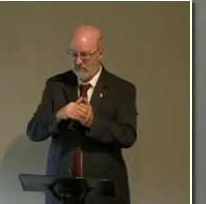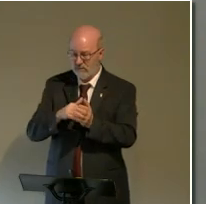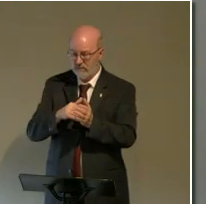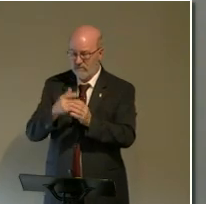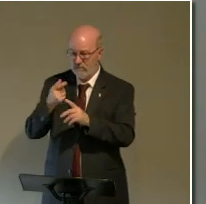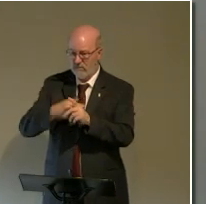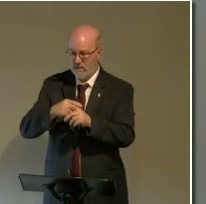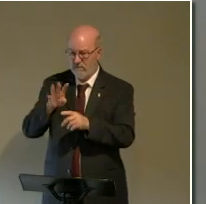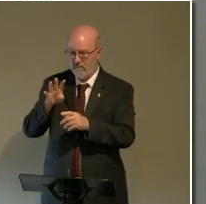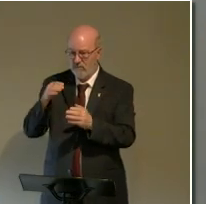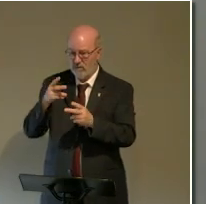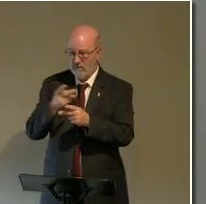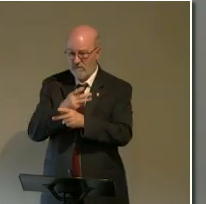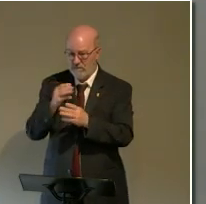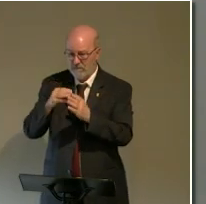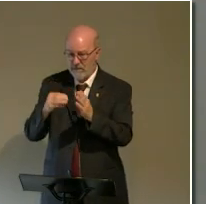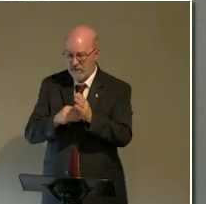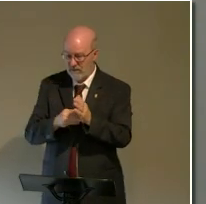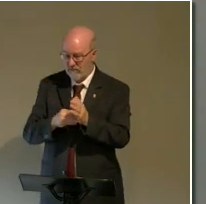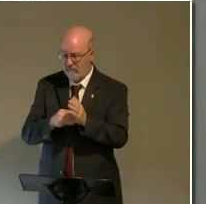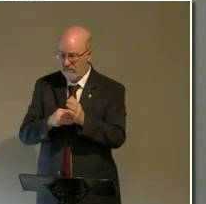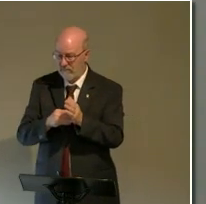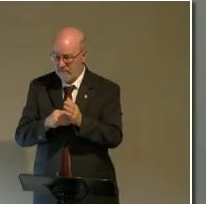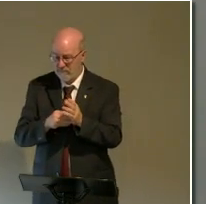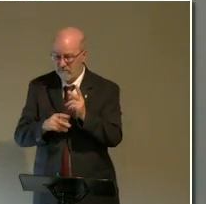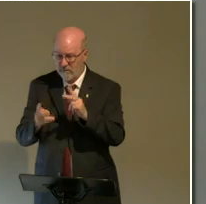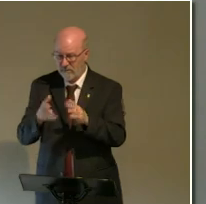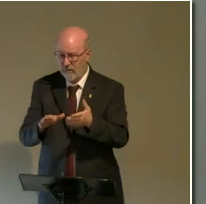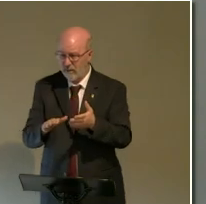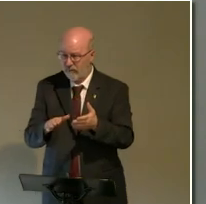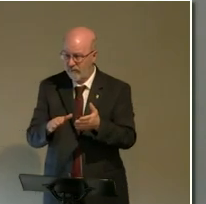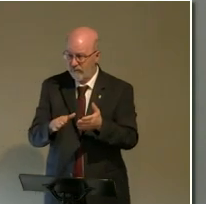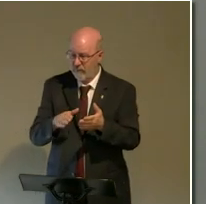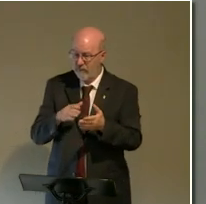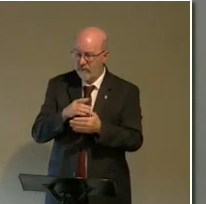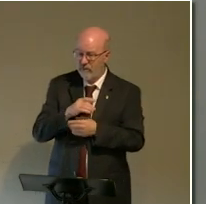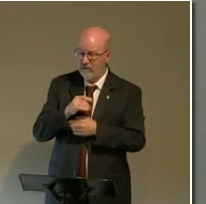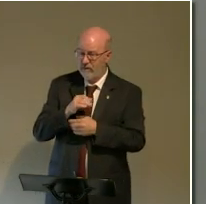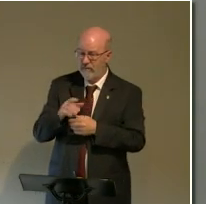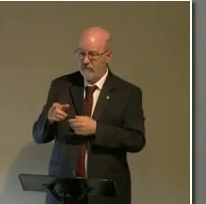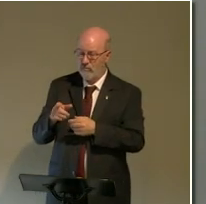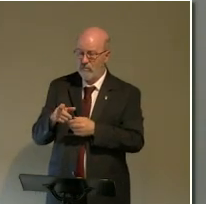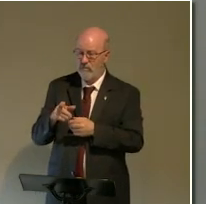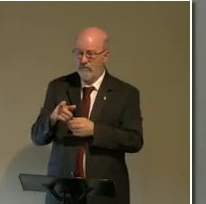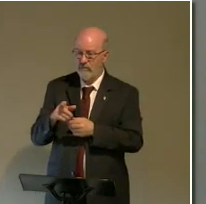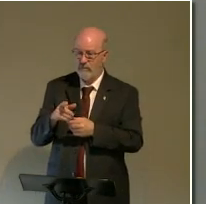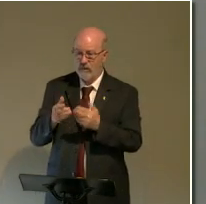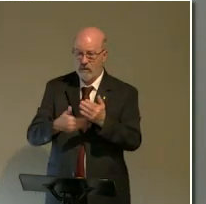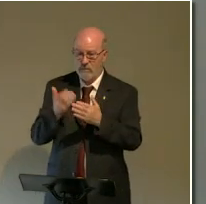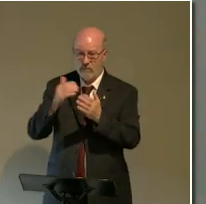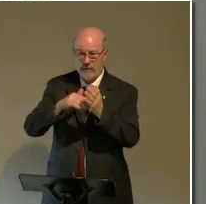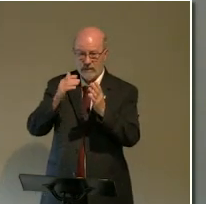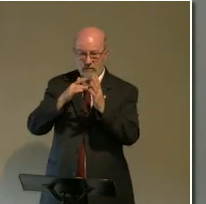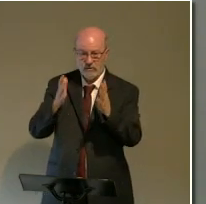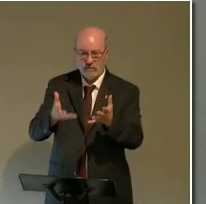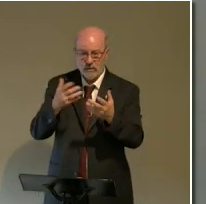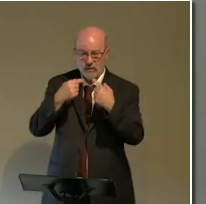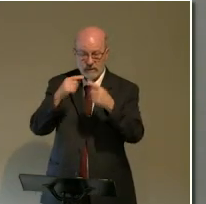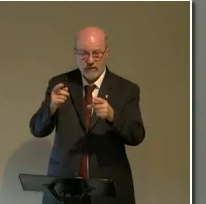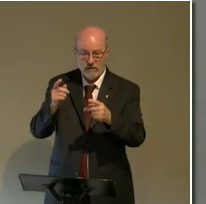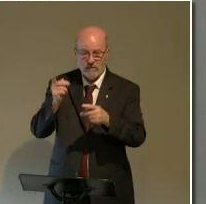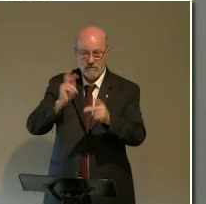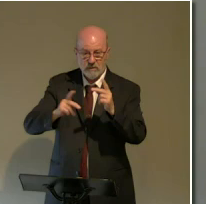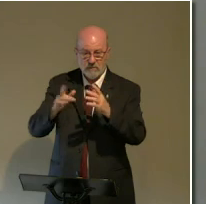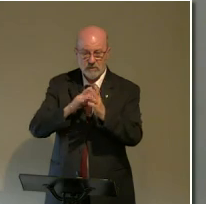Per month, 4 million, okay? I'll tell you what, if you are a born-again Christian, and you want to tell